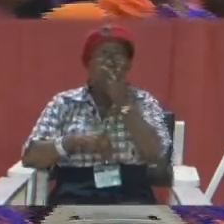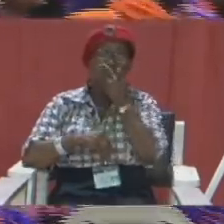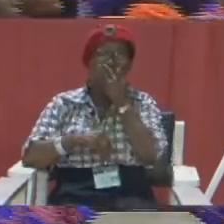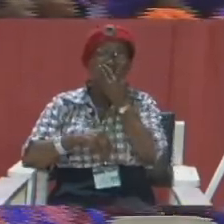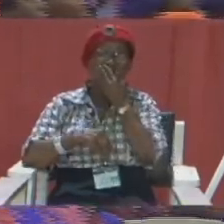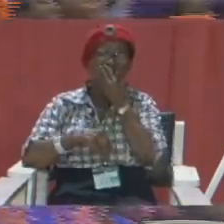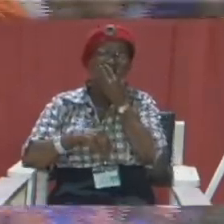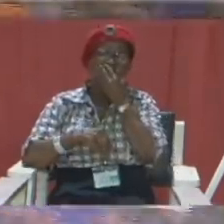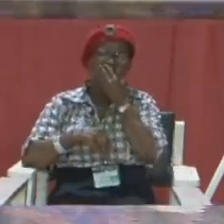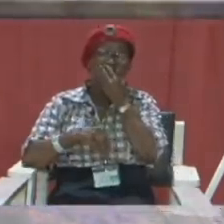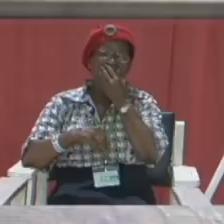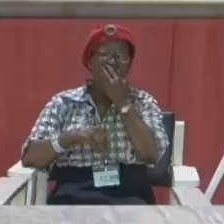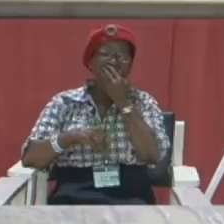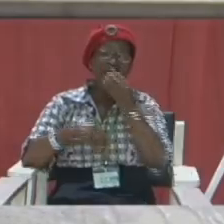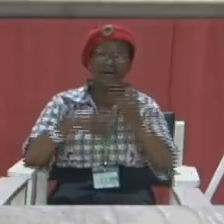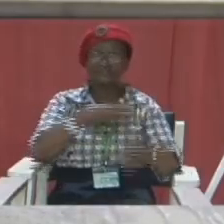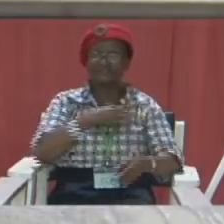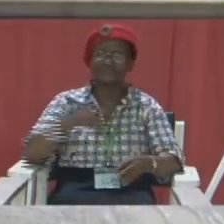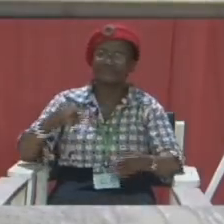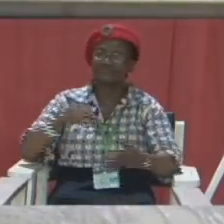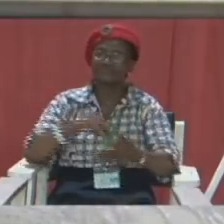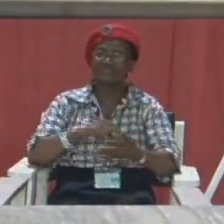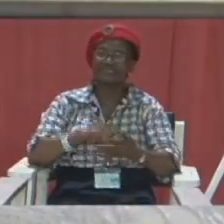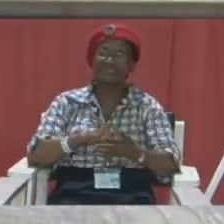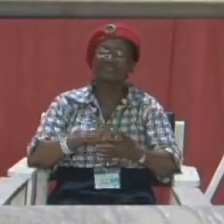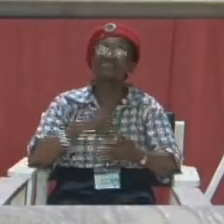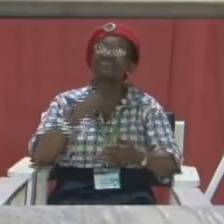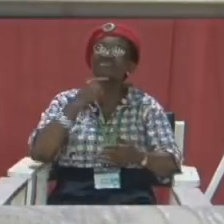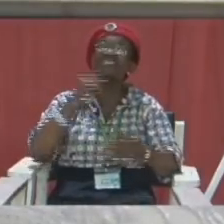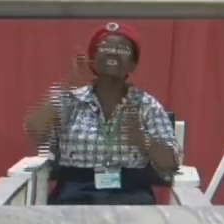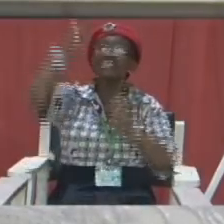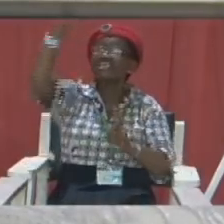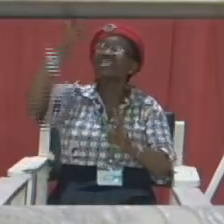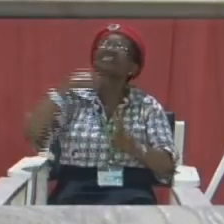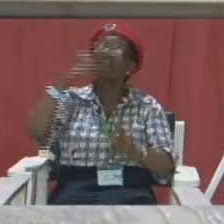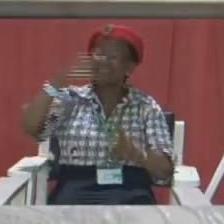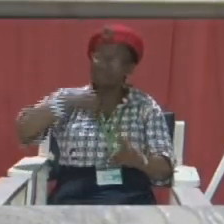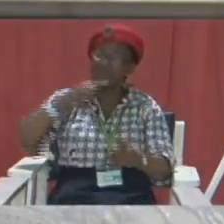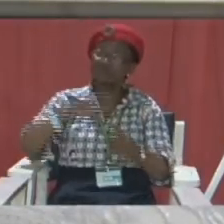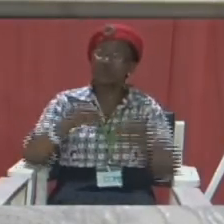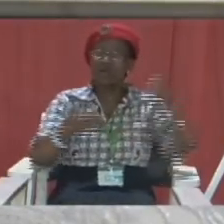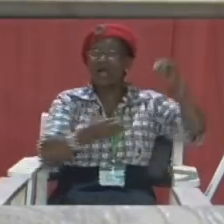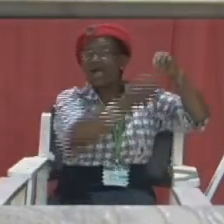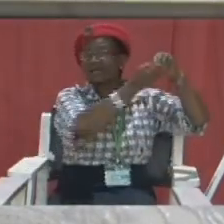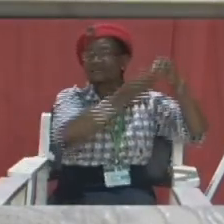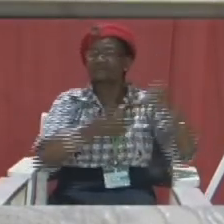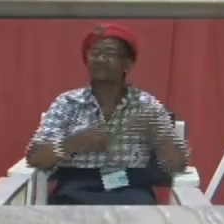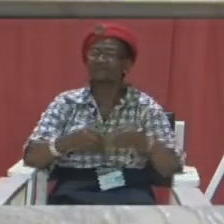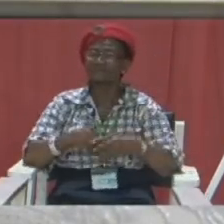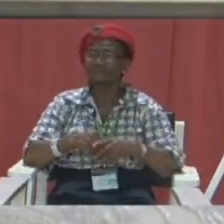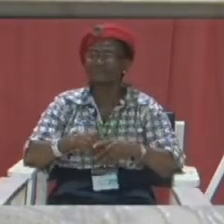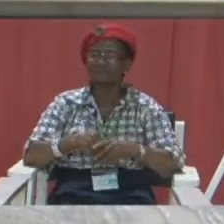and he tells me to add, oh, what's up with picking fikun?